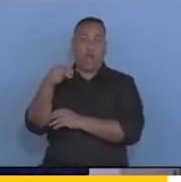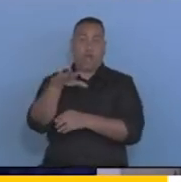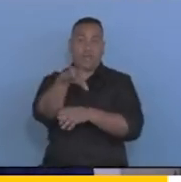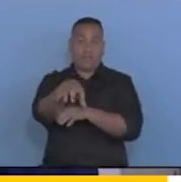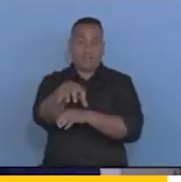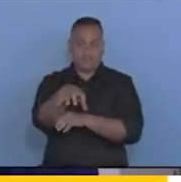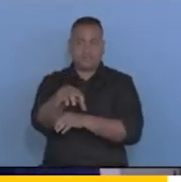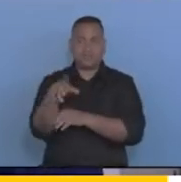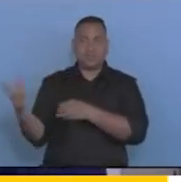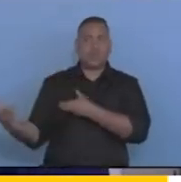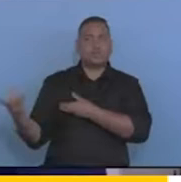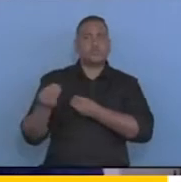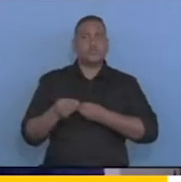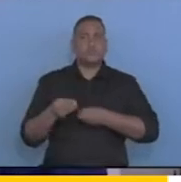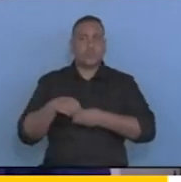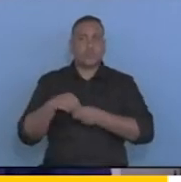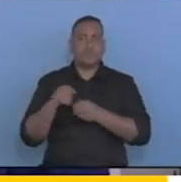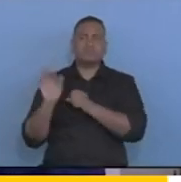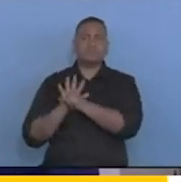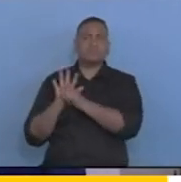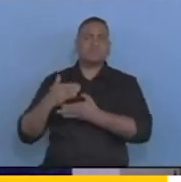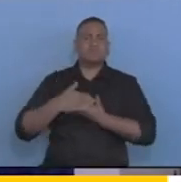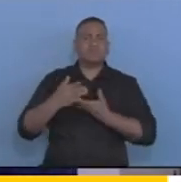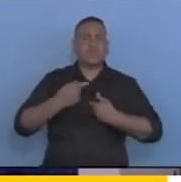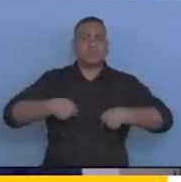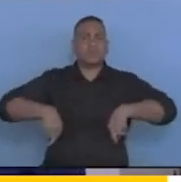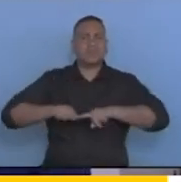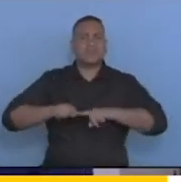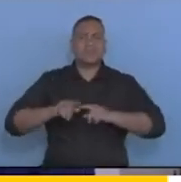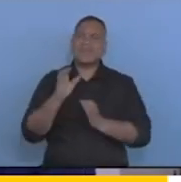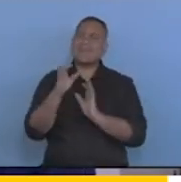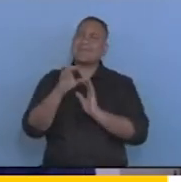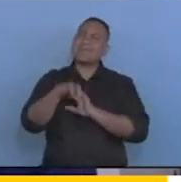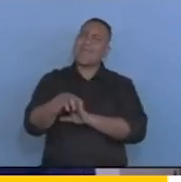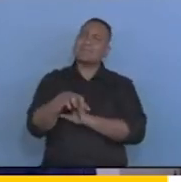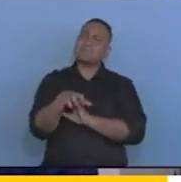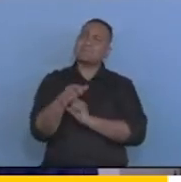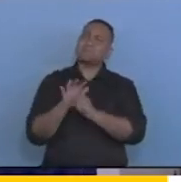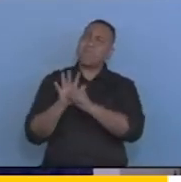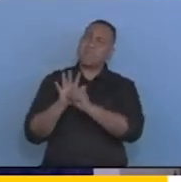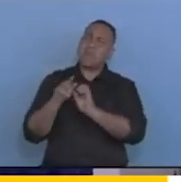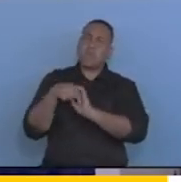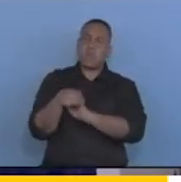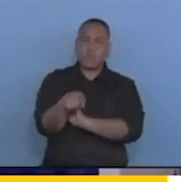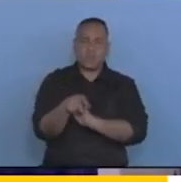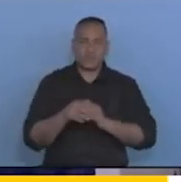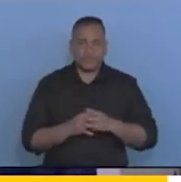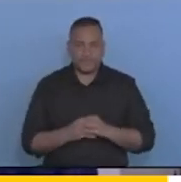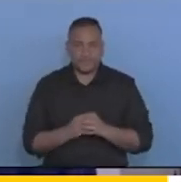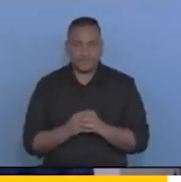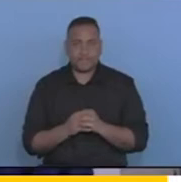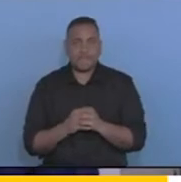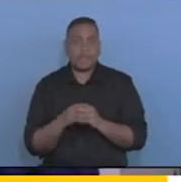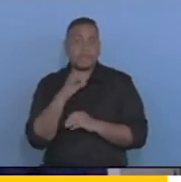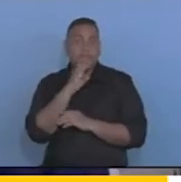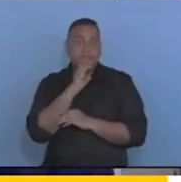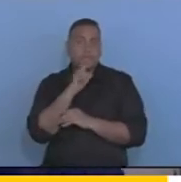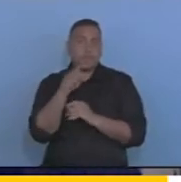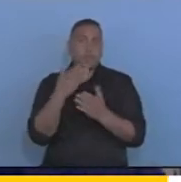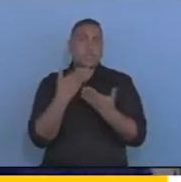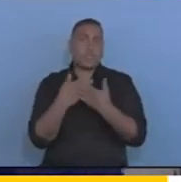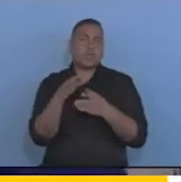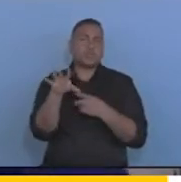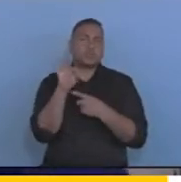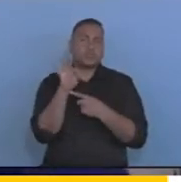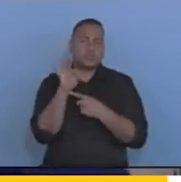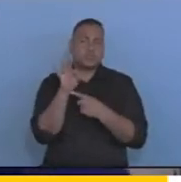bit of an overview of the campus, what you can expect, the courses that's available for you. So you can definitely make this your choice as